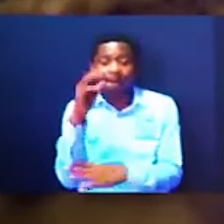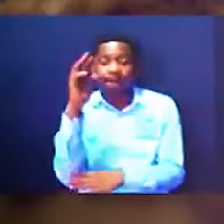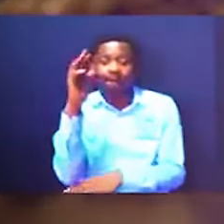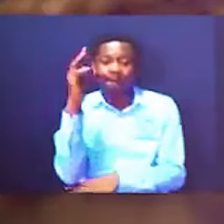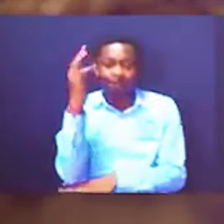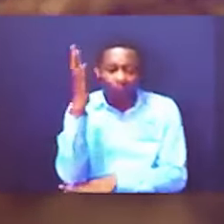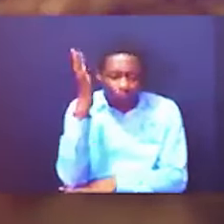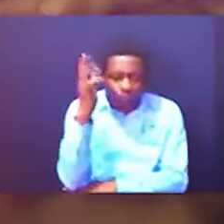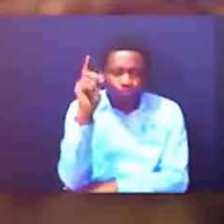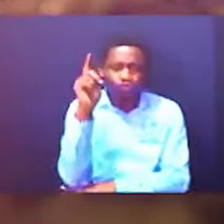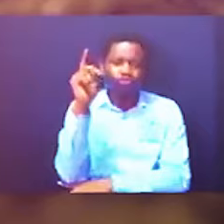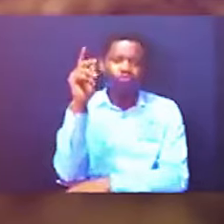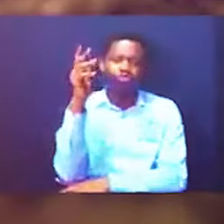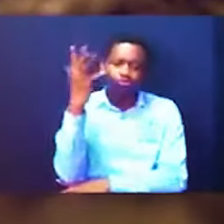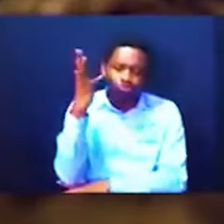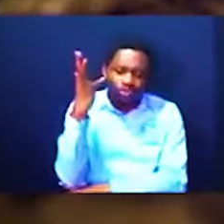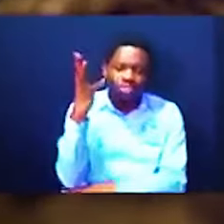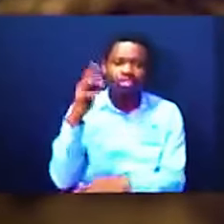of